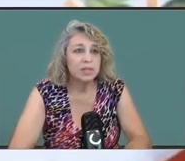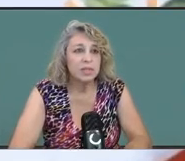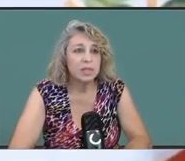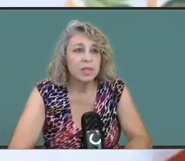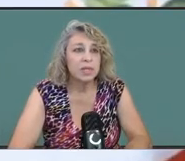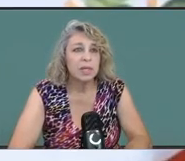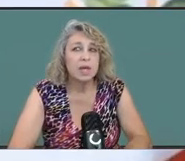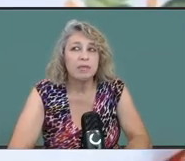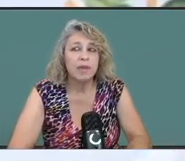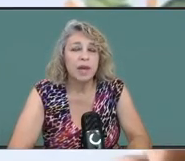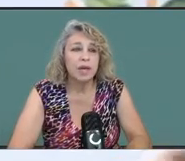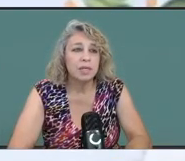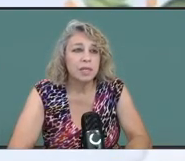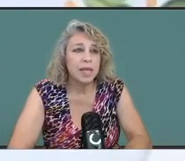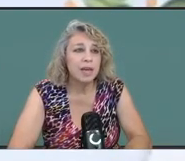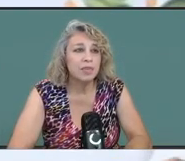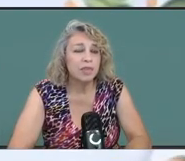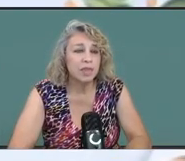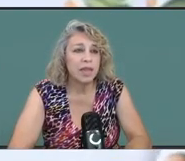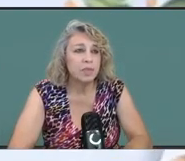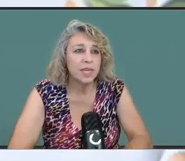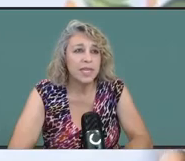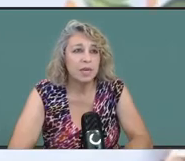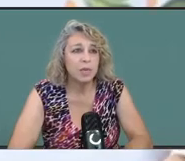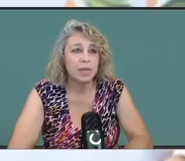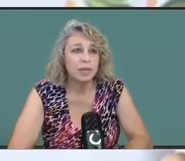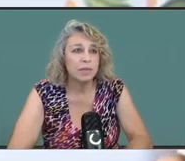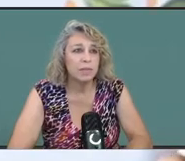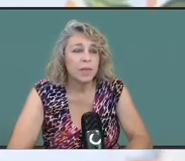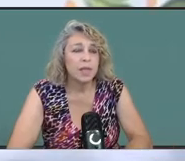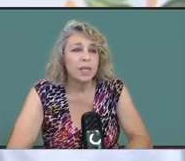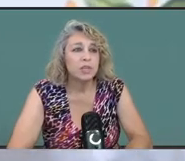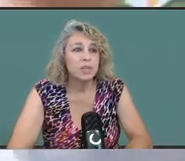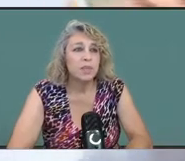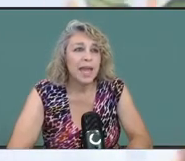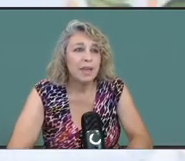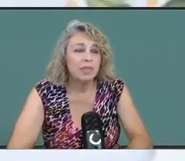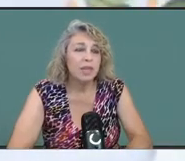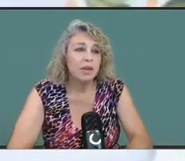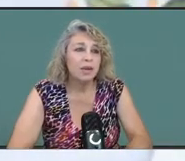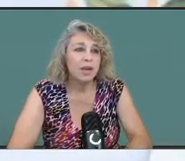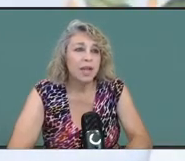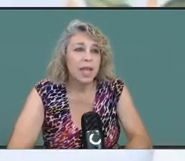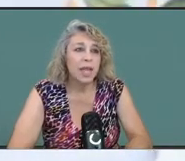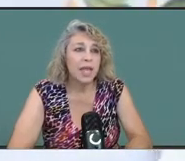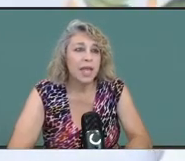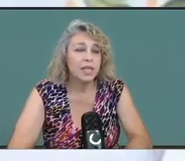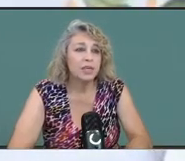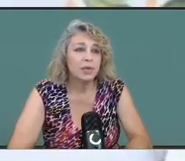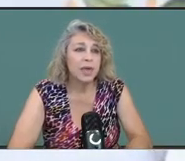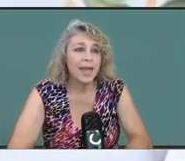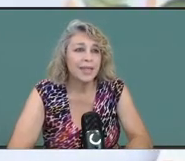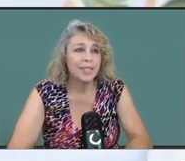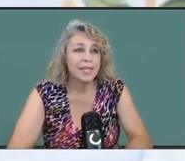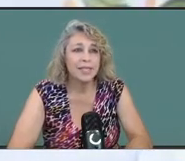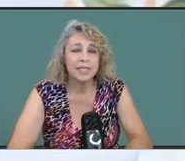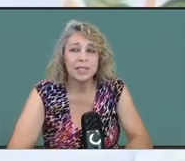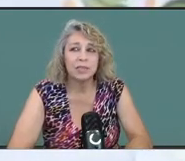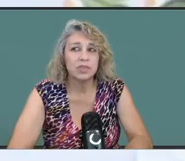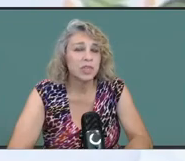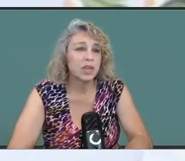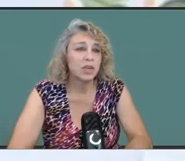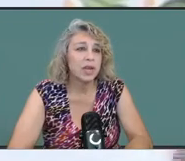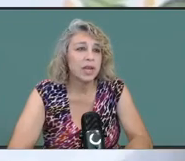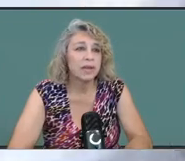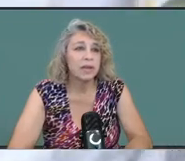materials of help have to be dealt with. To be out there and to accent